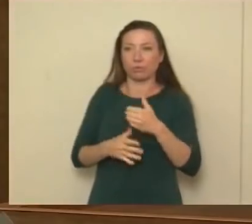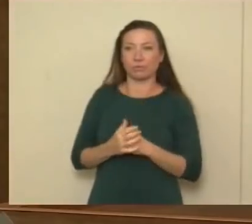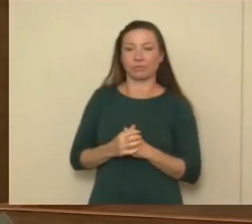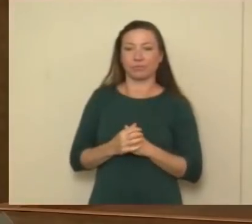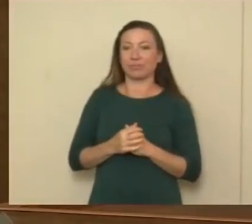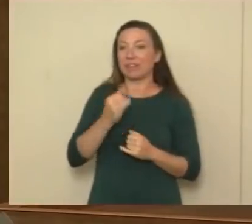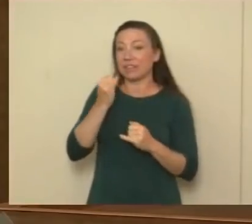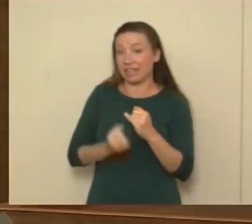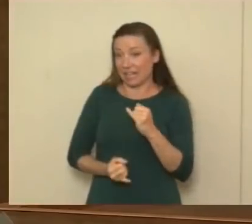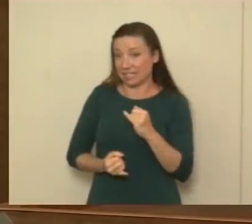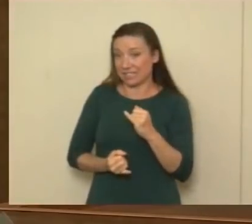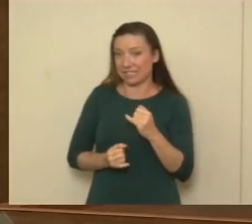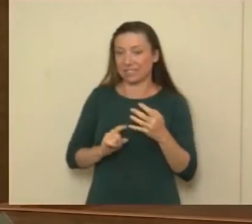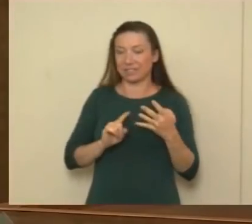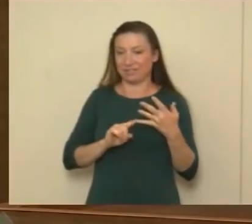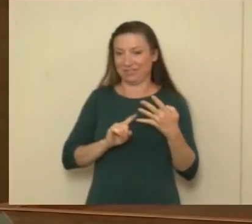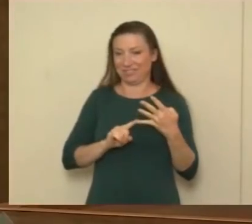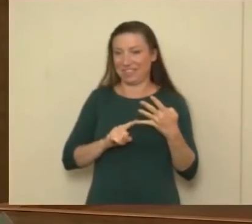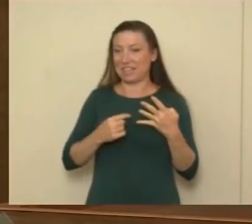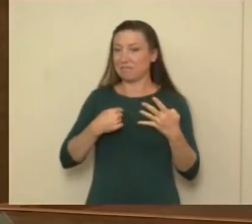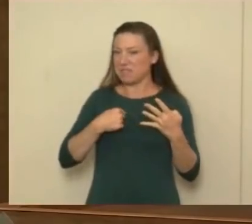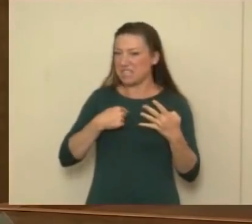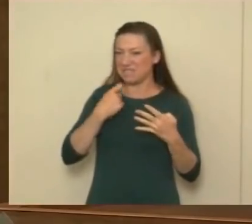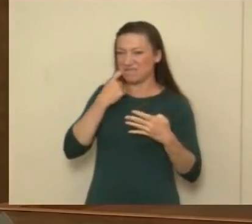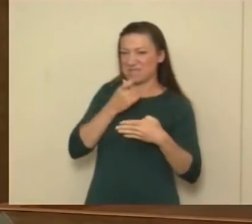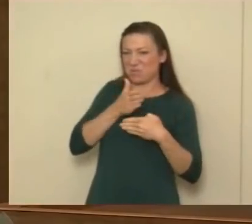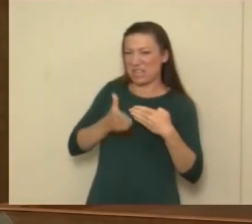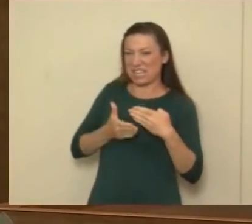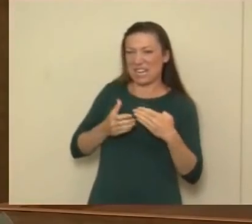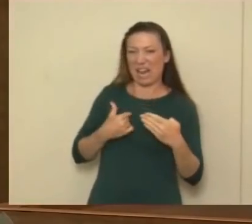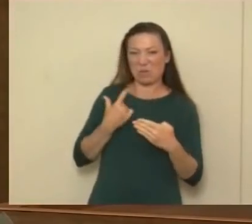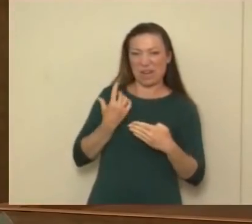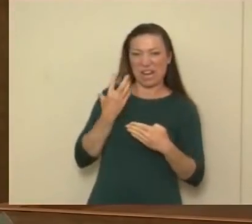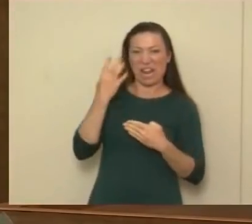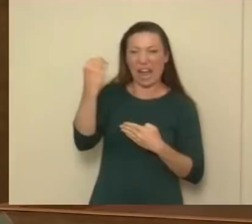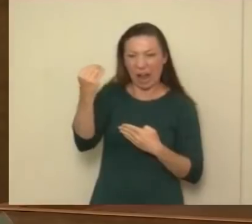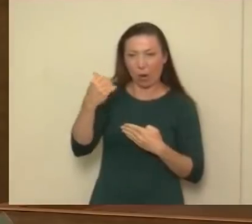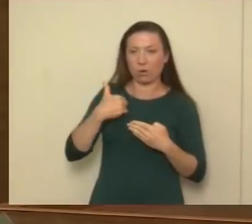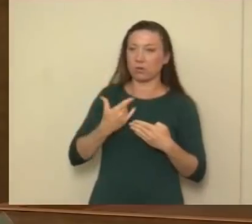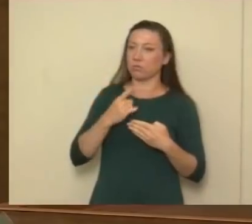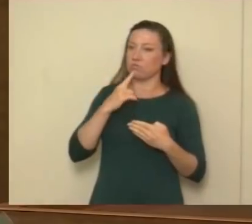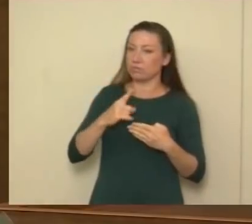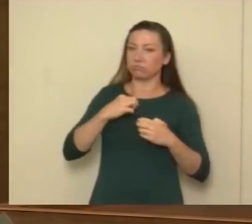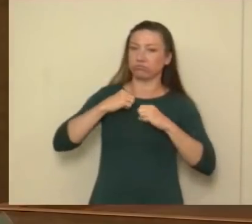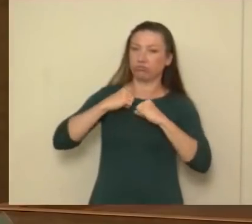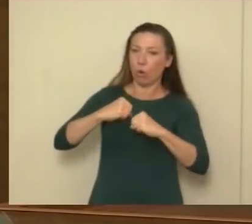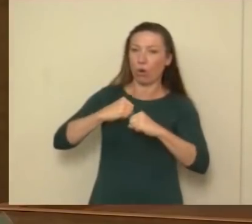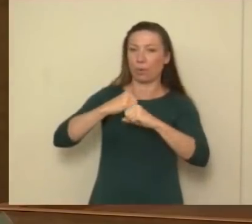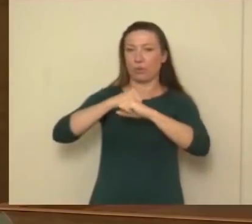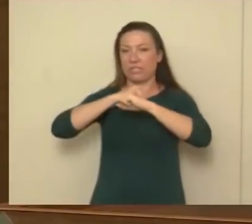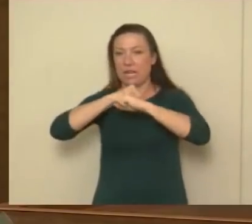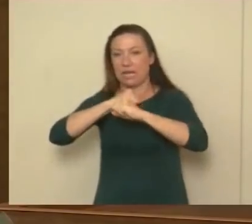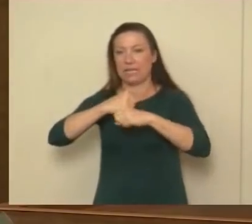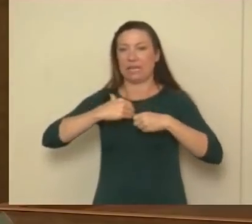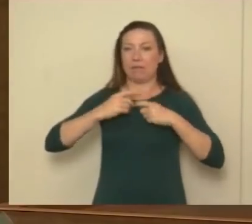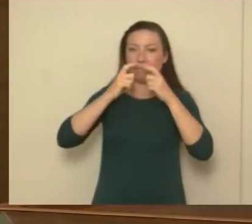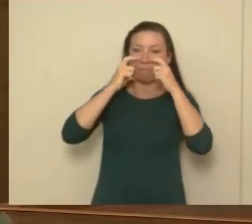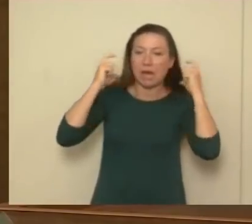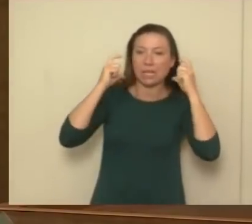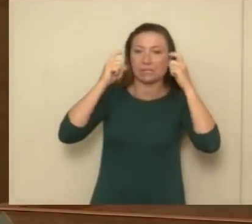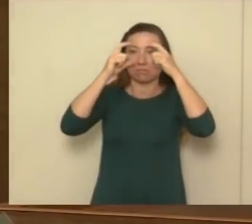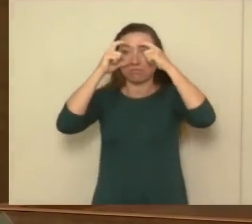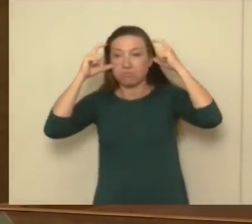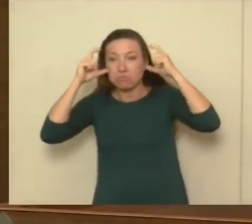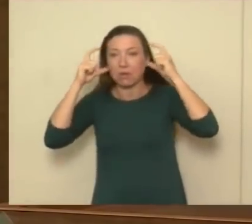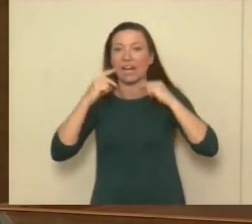an excursion over the weekend, heavily protected with eye protection and a mask myself, and I actually saw people wearing masks in